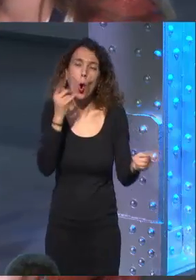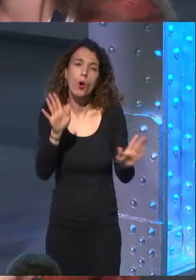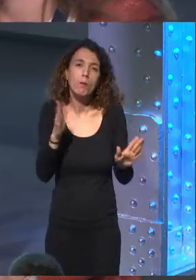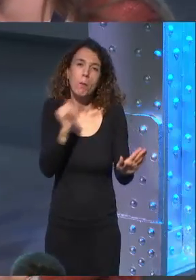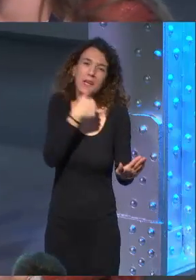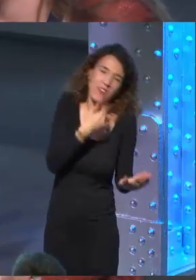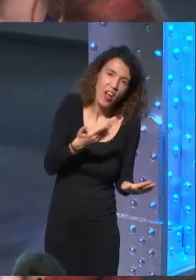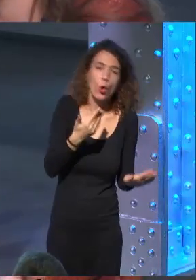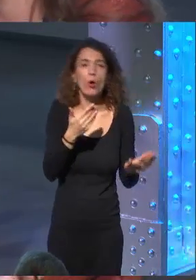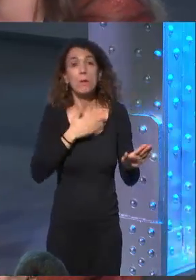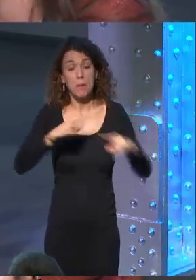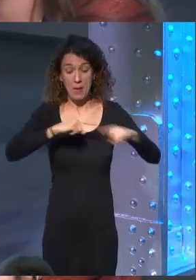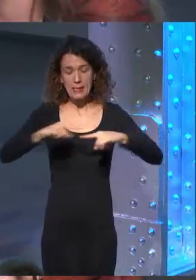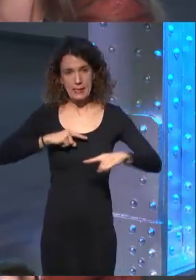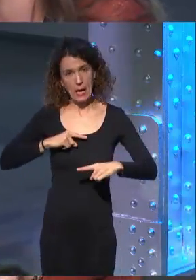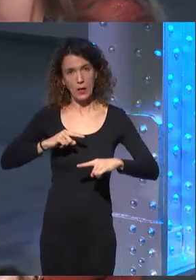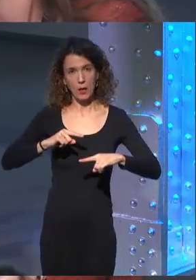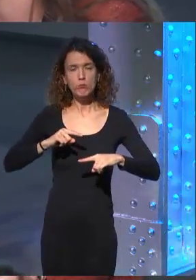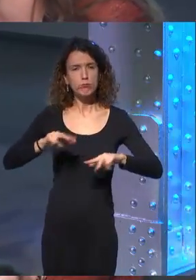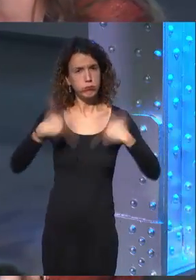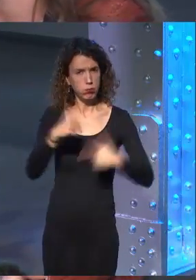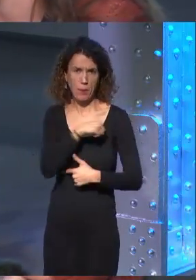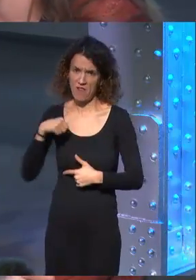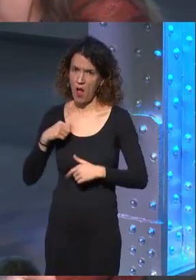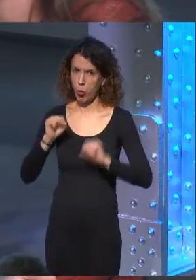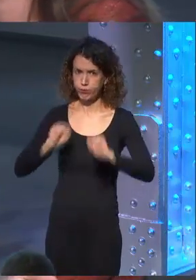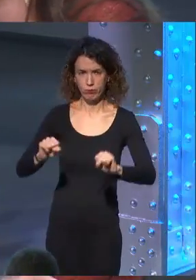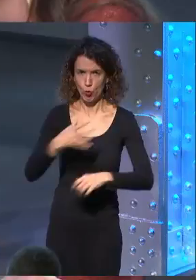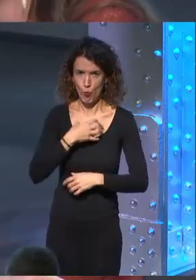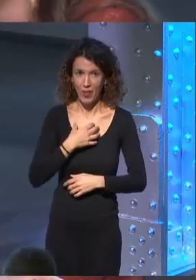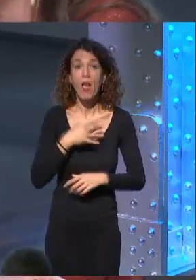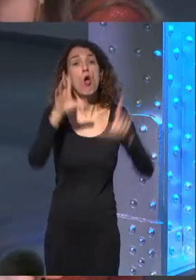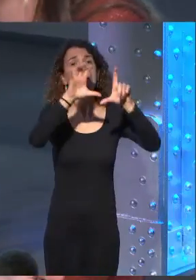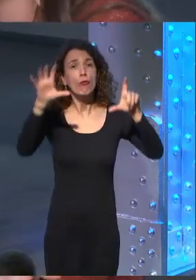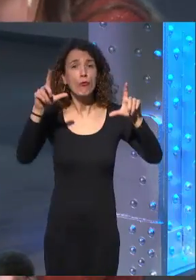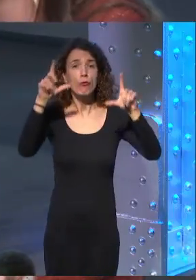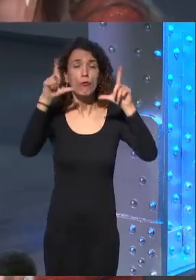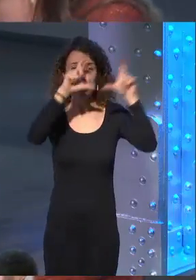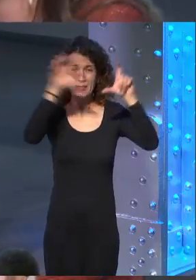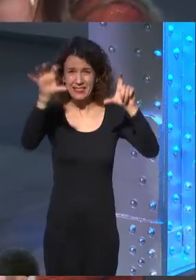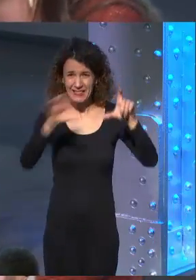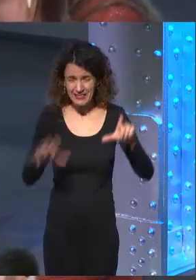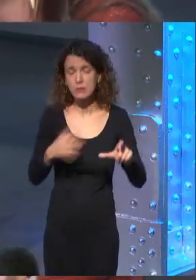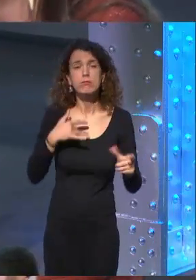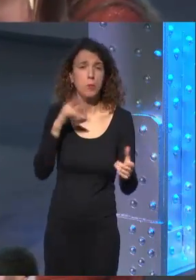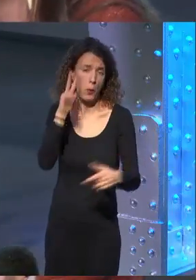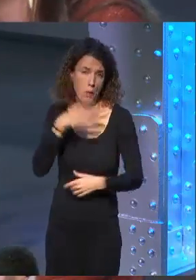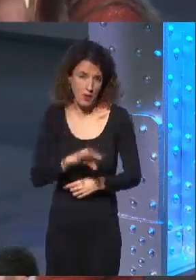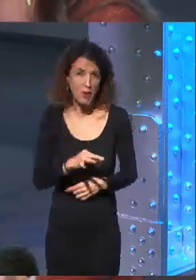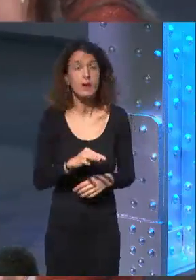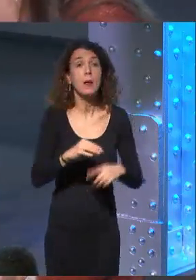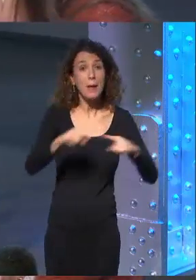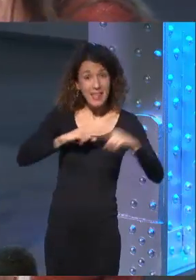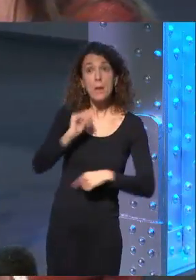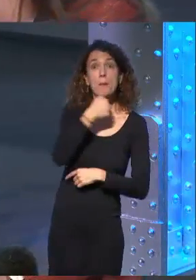my messages. The pictures are just public, between inverted commas, but my messages are mine. I don't